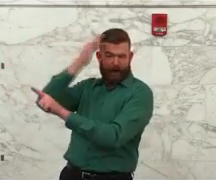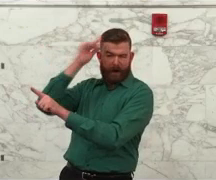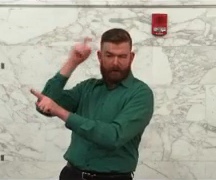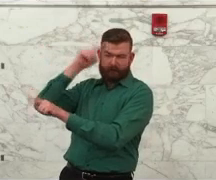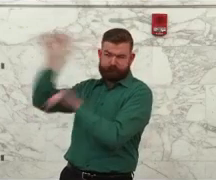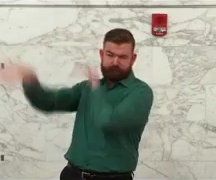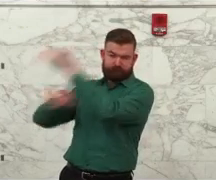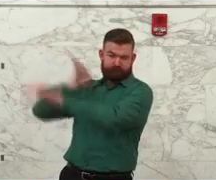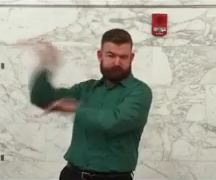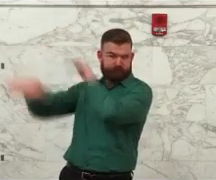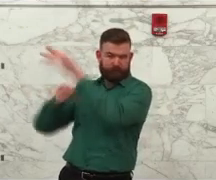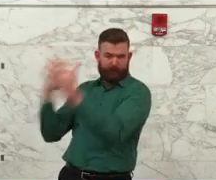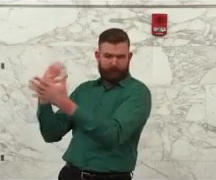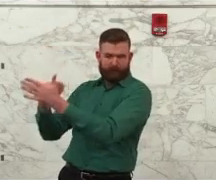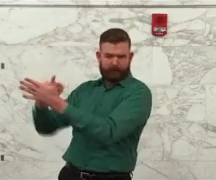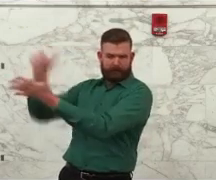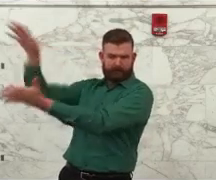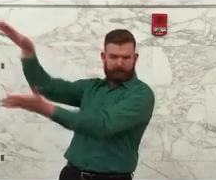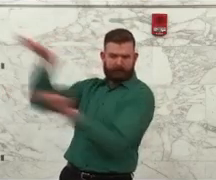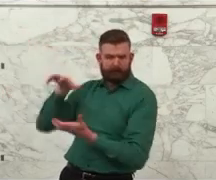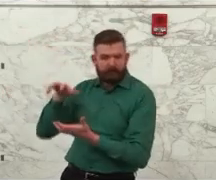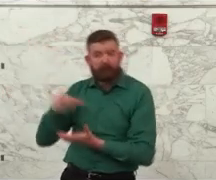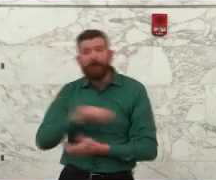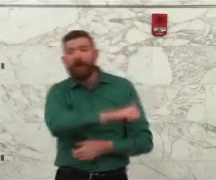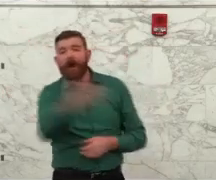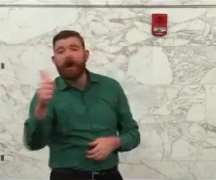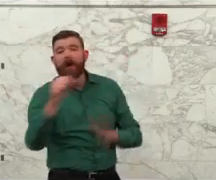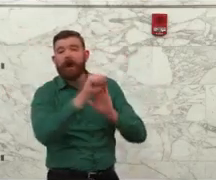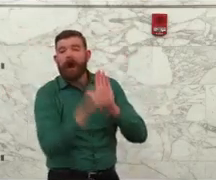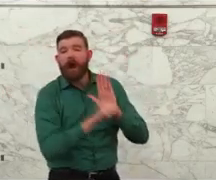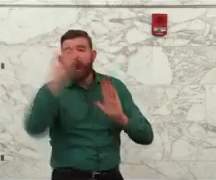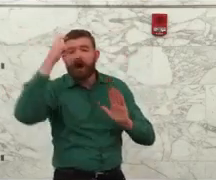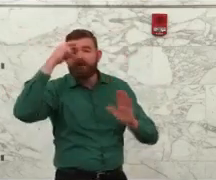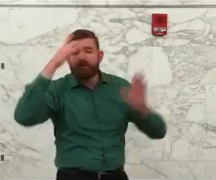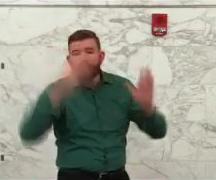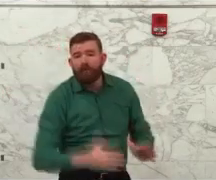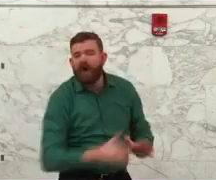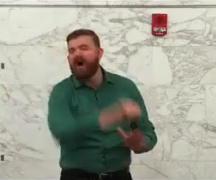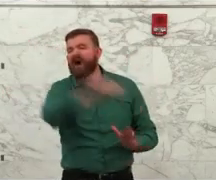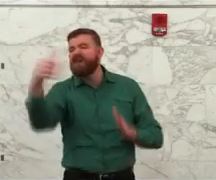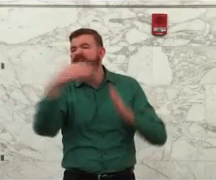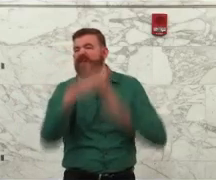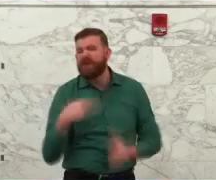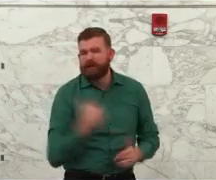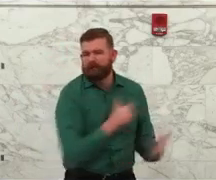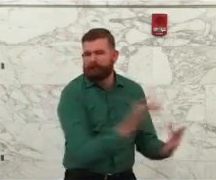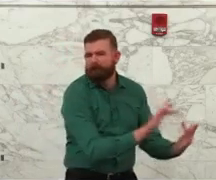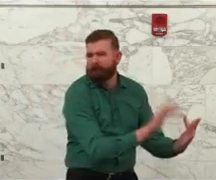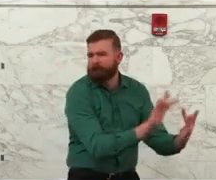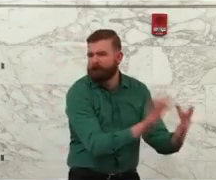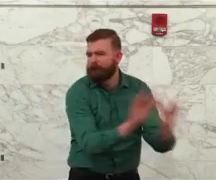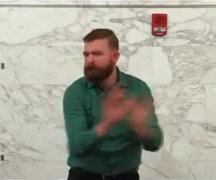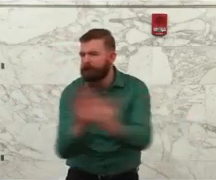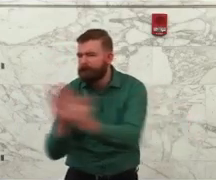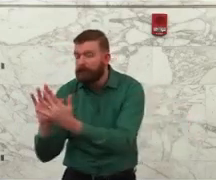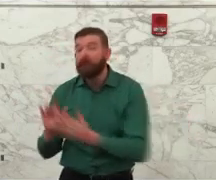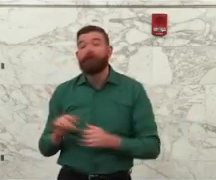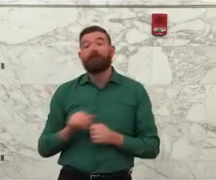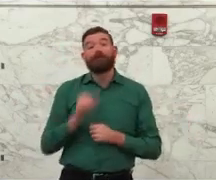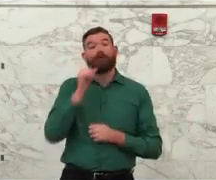as other governors and all sorts of leaders. And I would just say, since we were together at our press conference yesterday, I've had